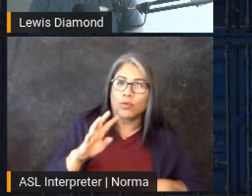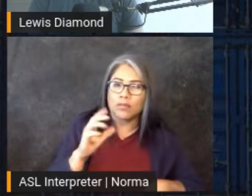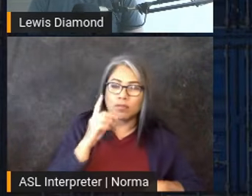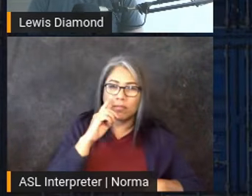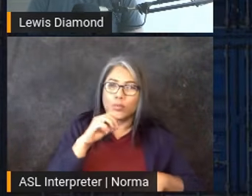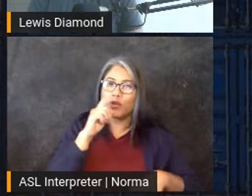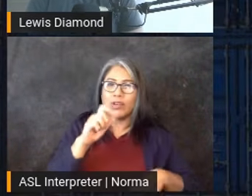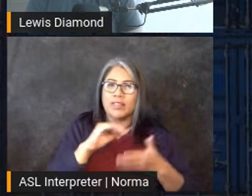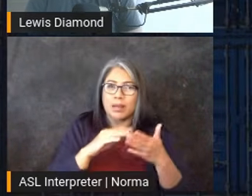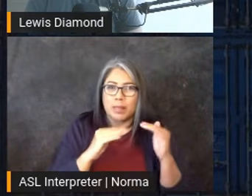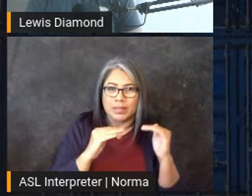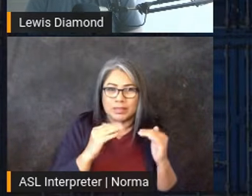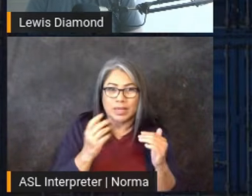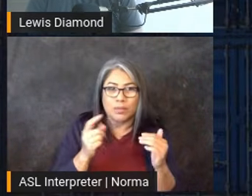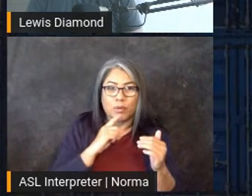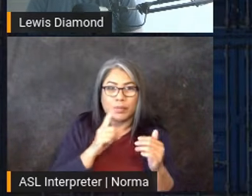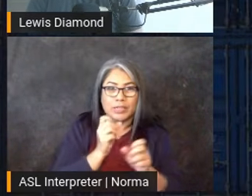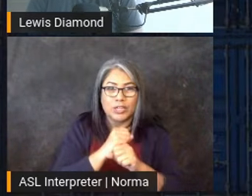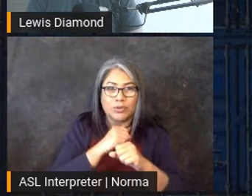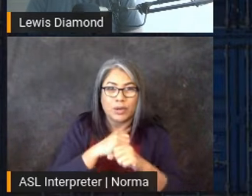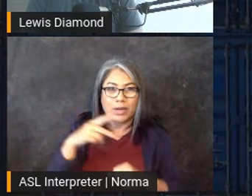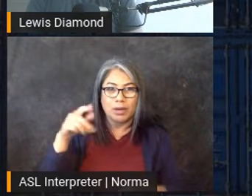we're going to be generating a package.